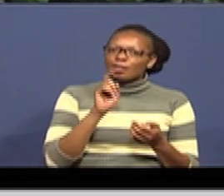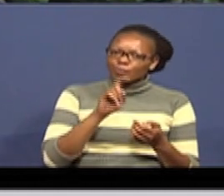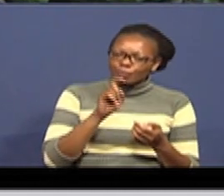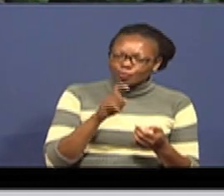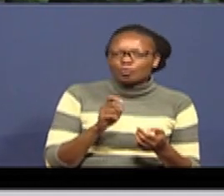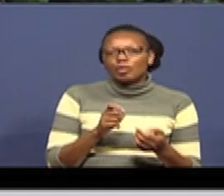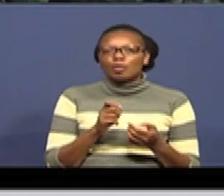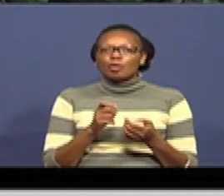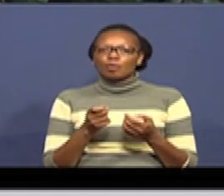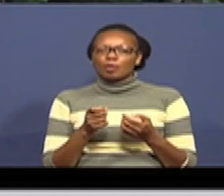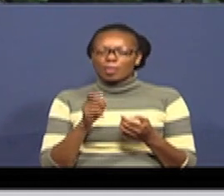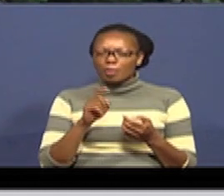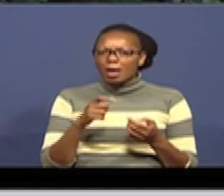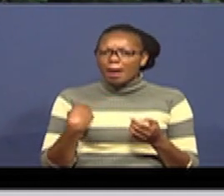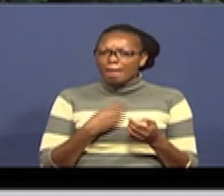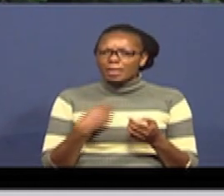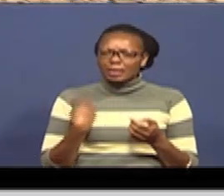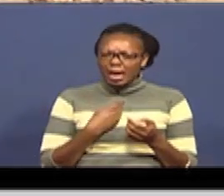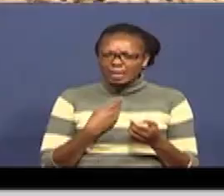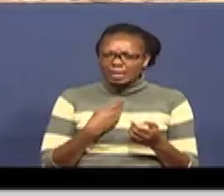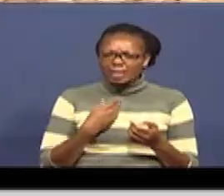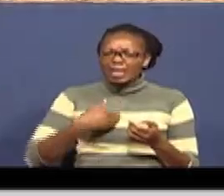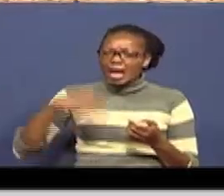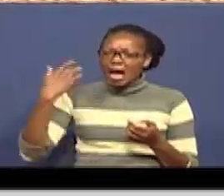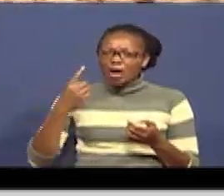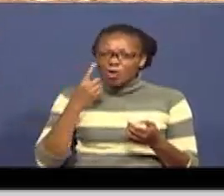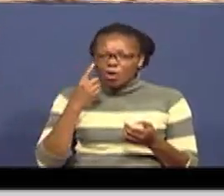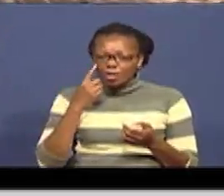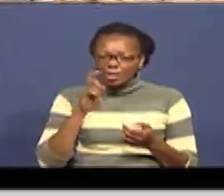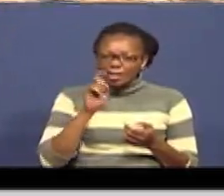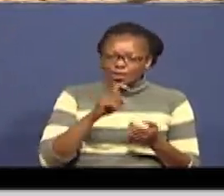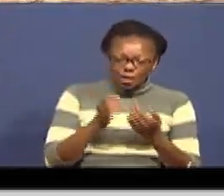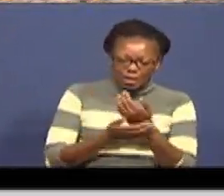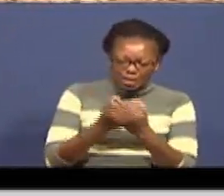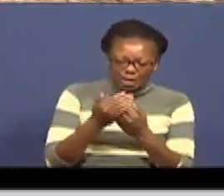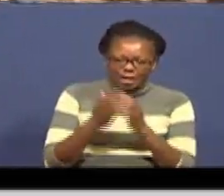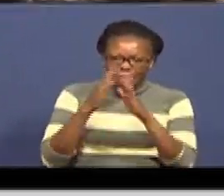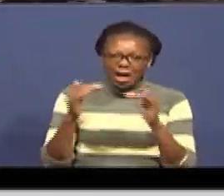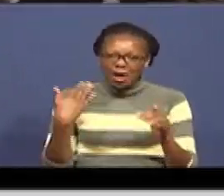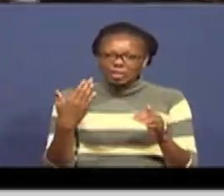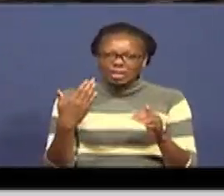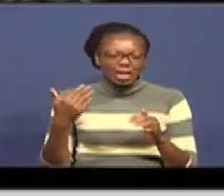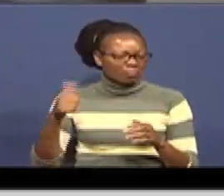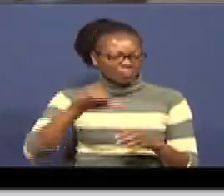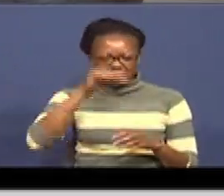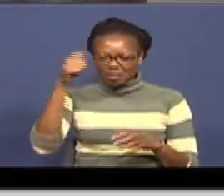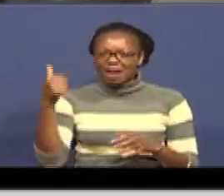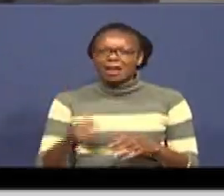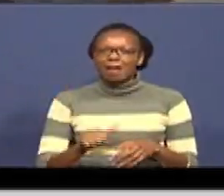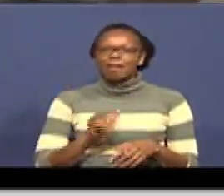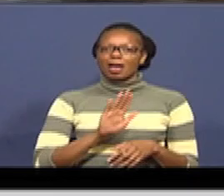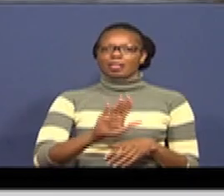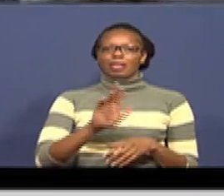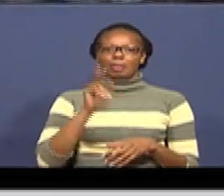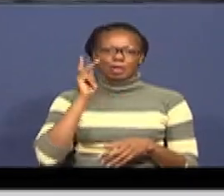techniques for other farmers too. Lakini la kushangaza ambalo hatujazoea kuona ni kuku kufugwa